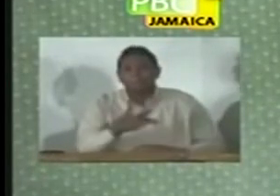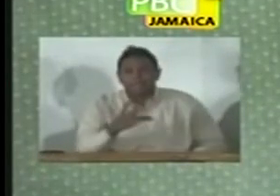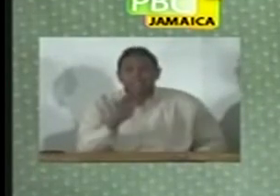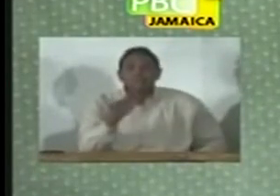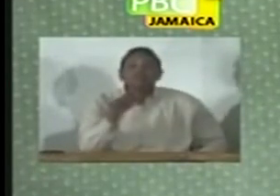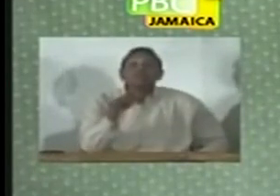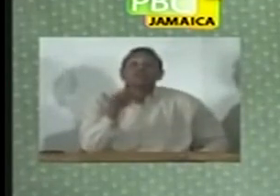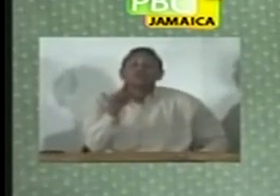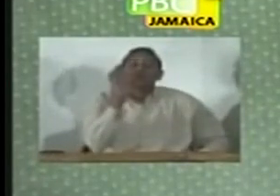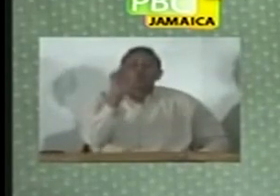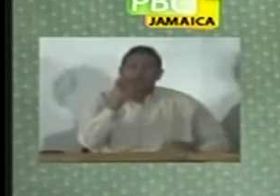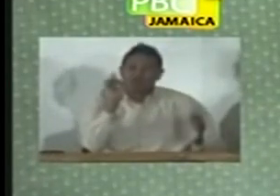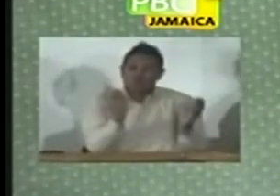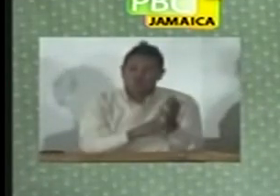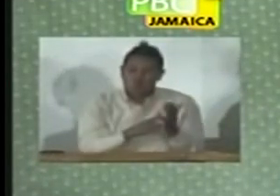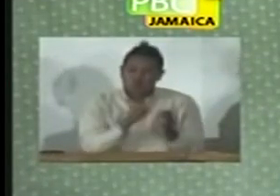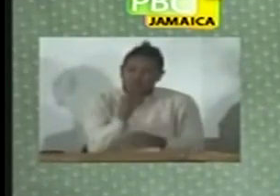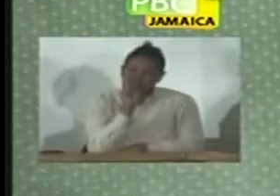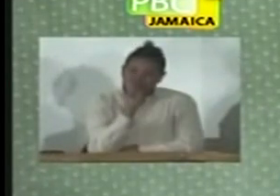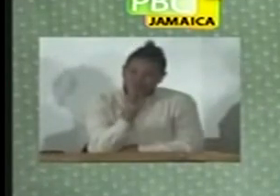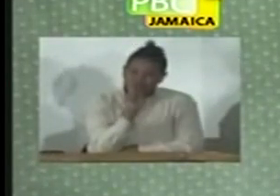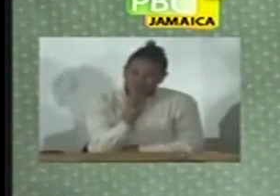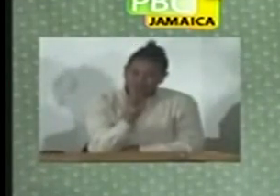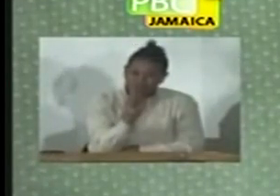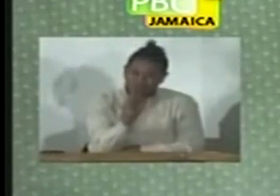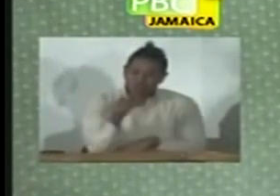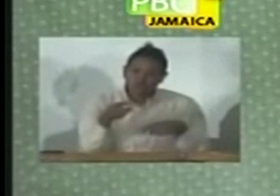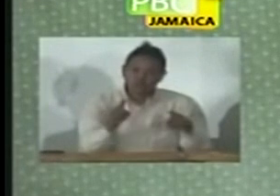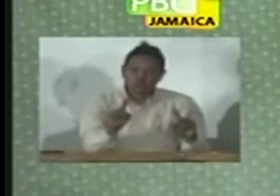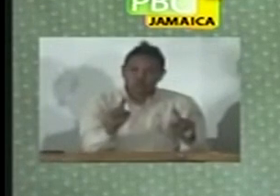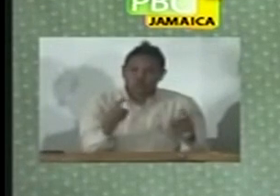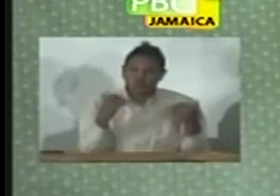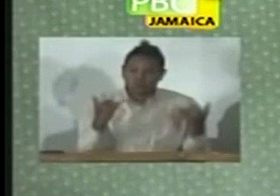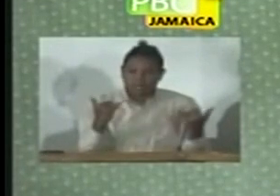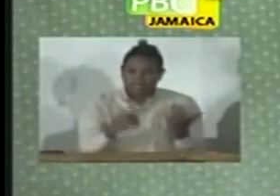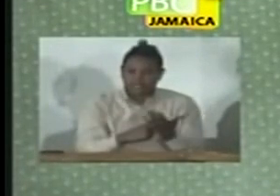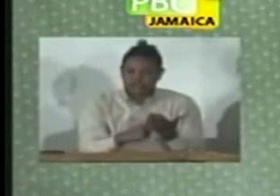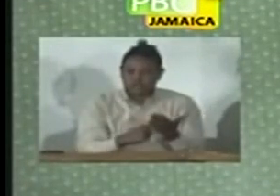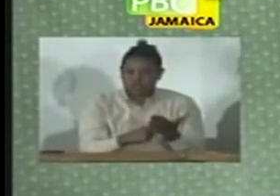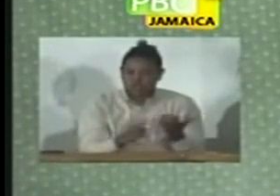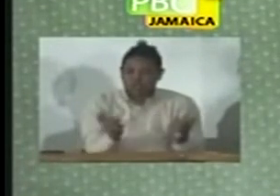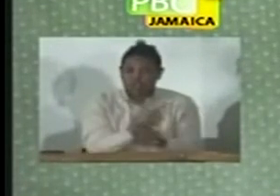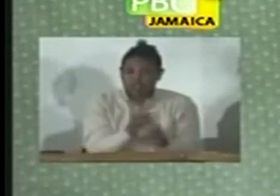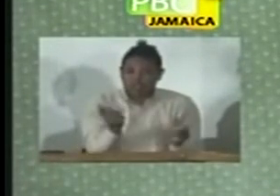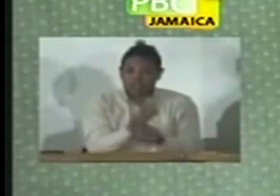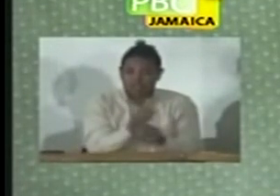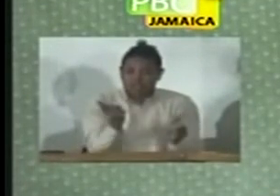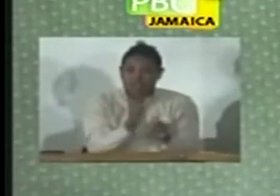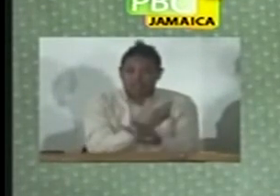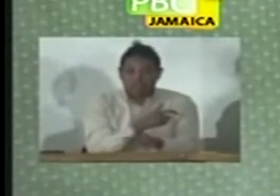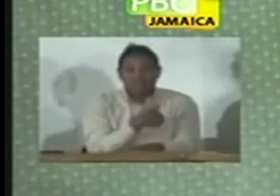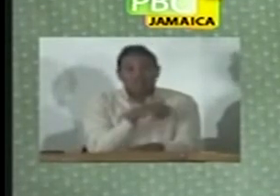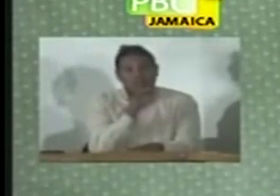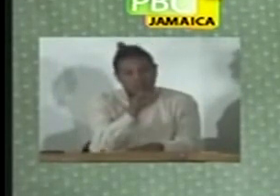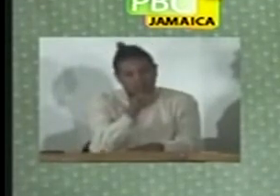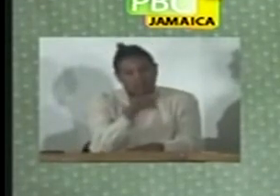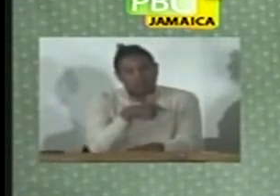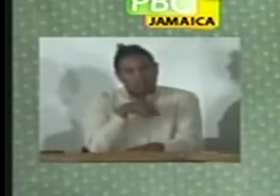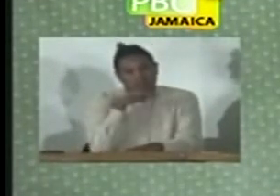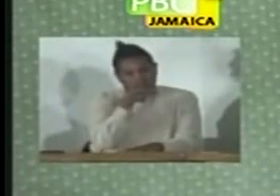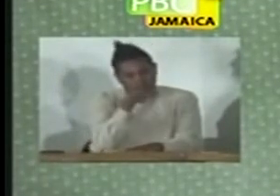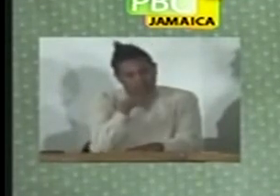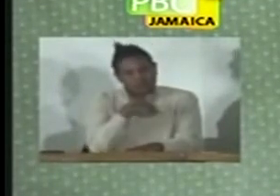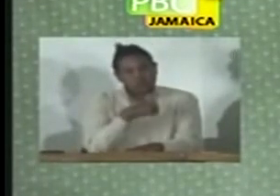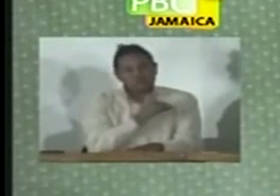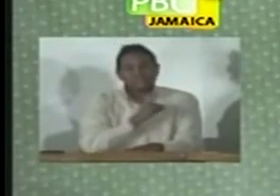you would have noticed that during the course of the debate, I drew the attention to